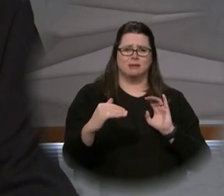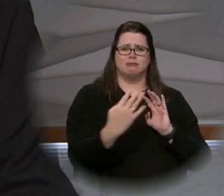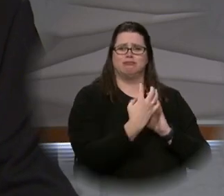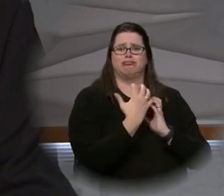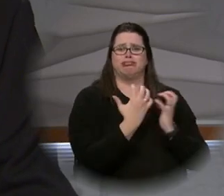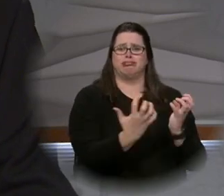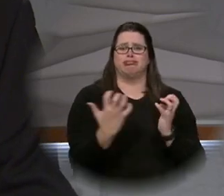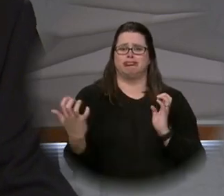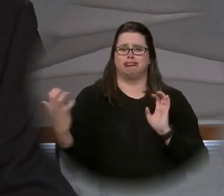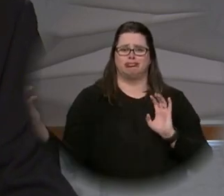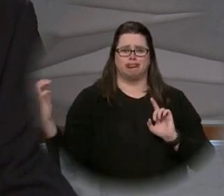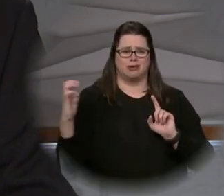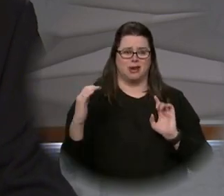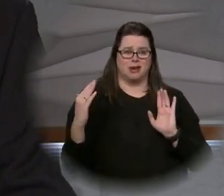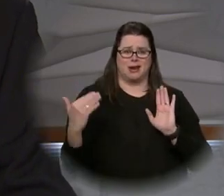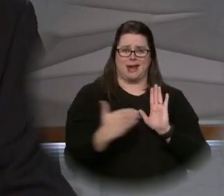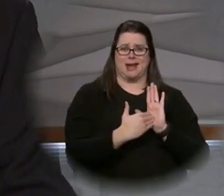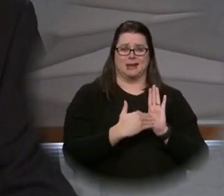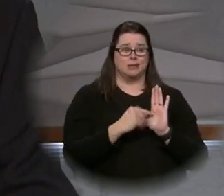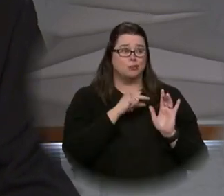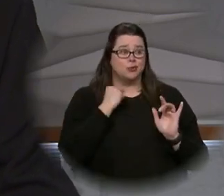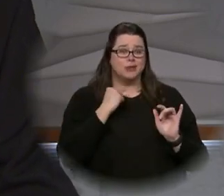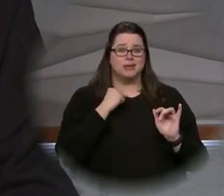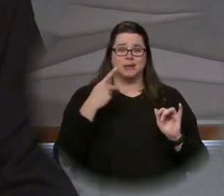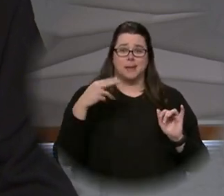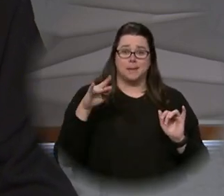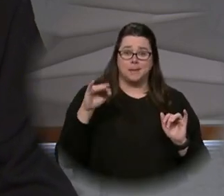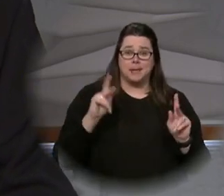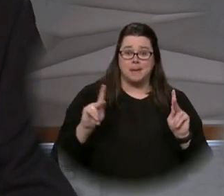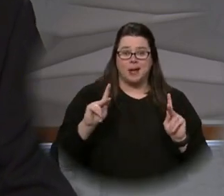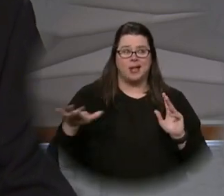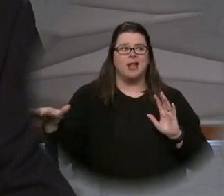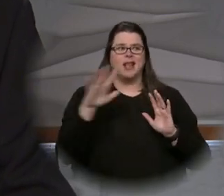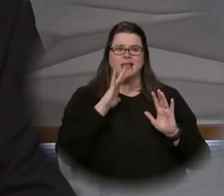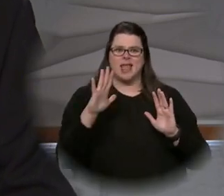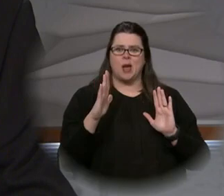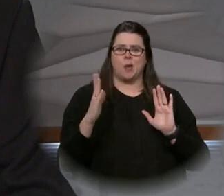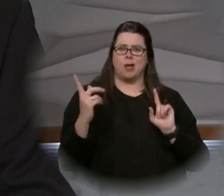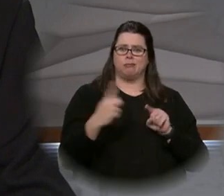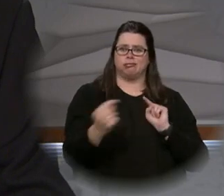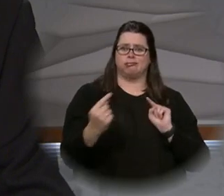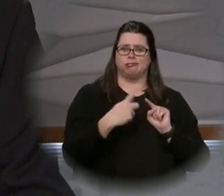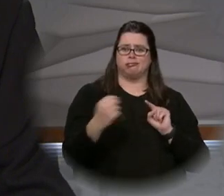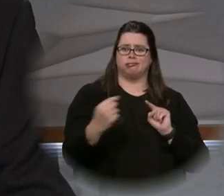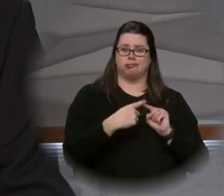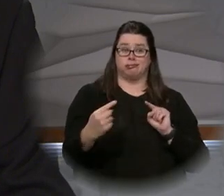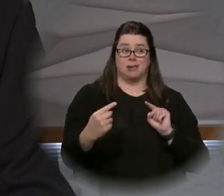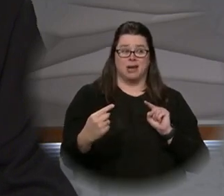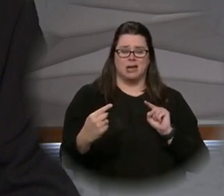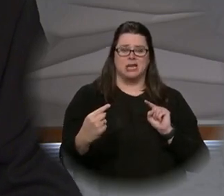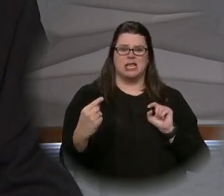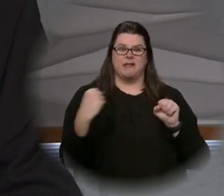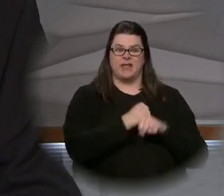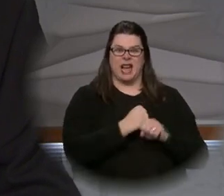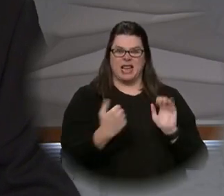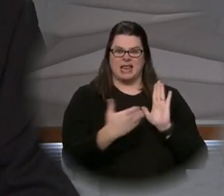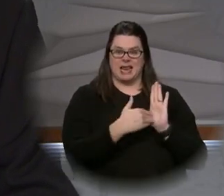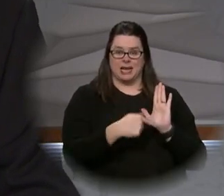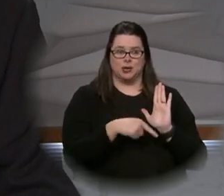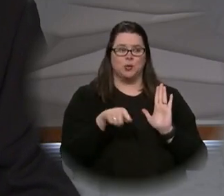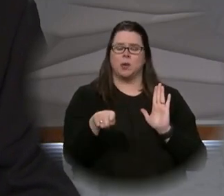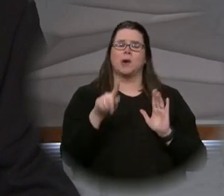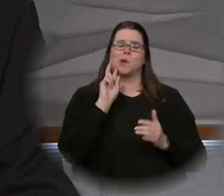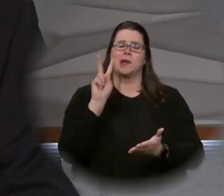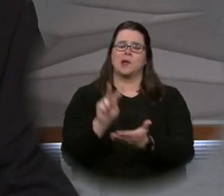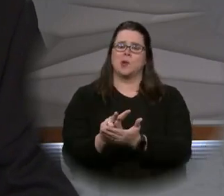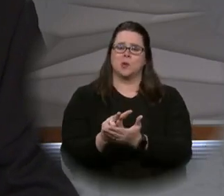princes, against its priests and people. They will fight against you, but not prevail over you, for I